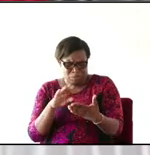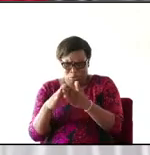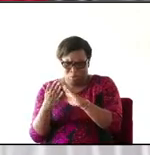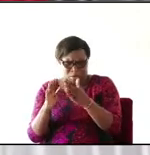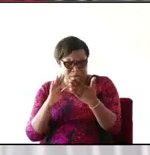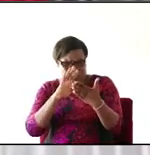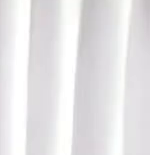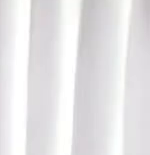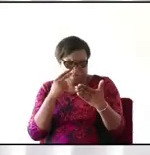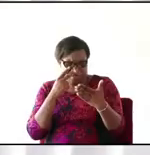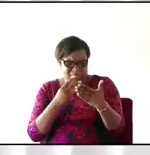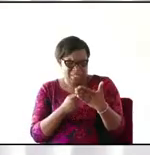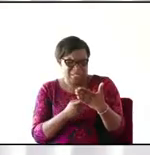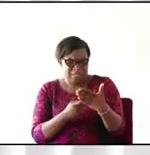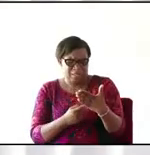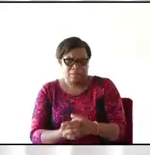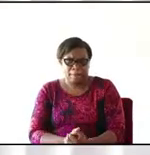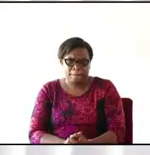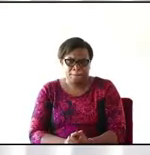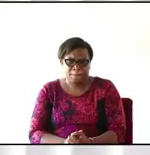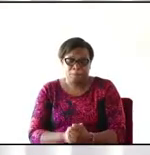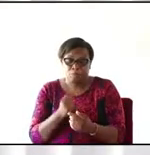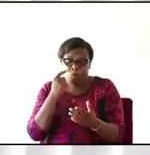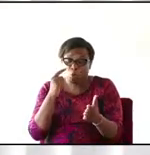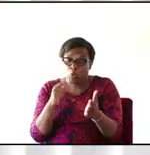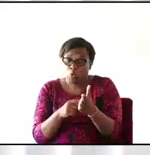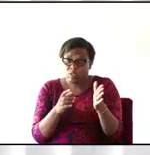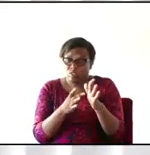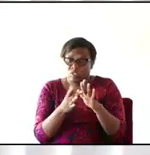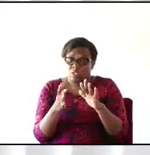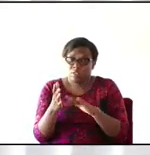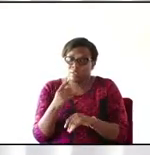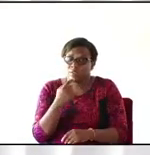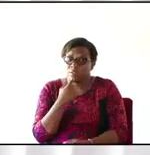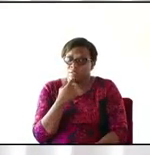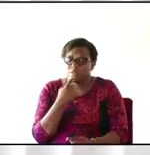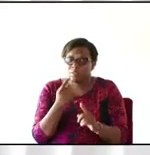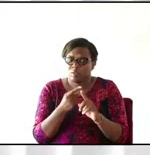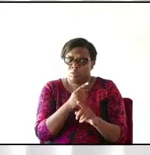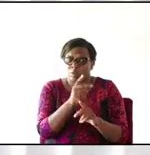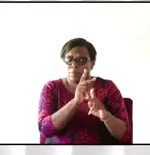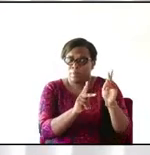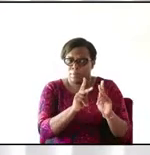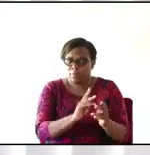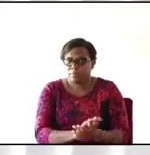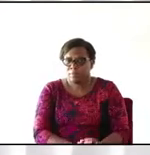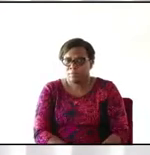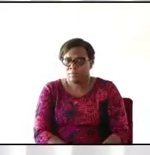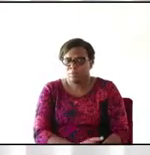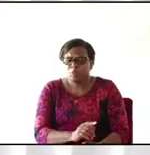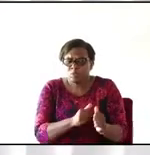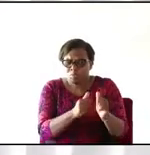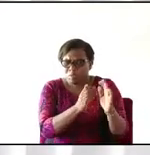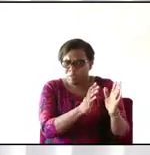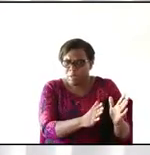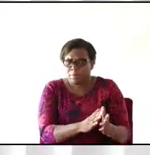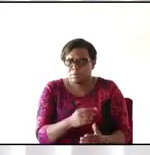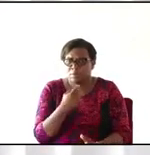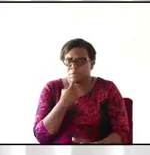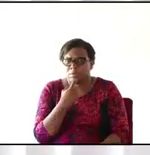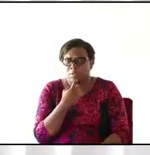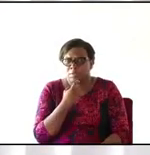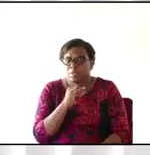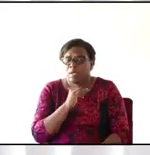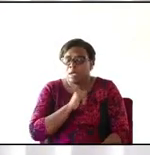text before us? Well, notice Jesus says to the people, his disciples, he says, I